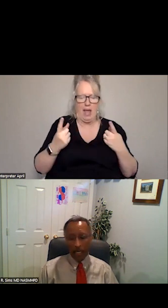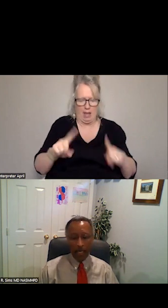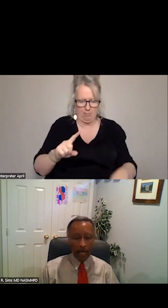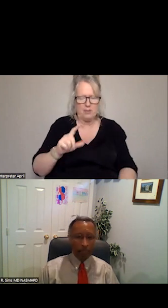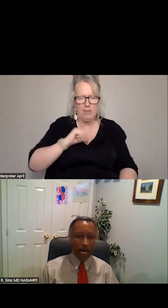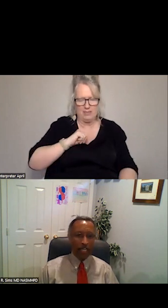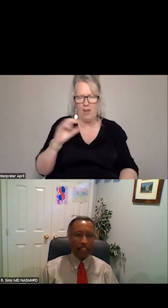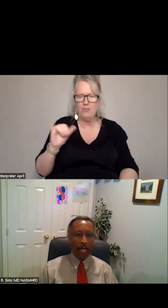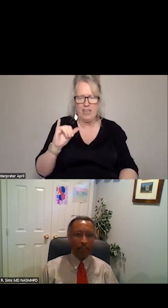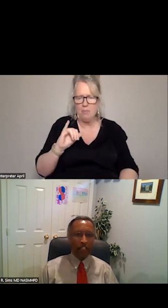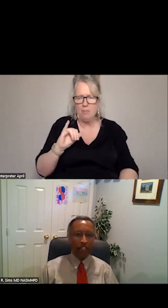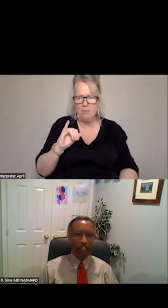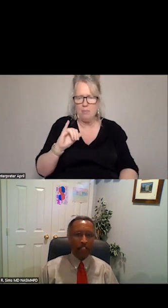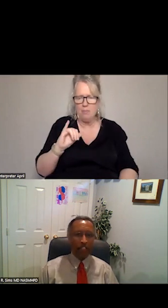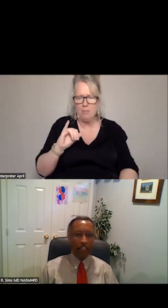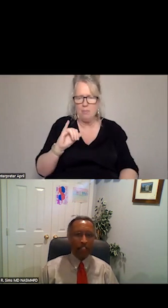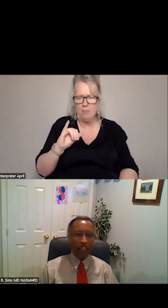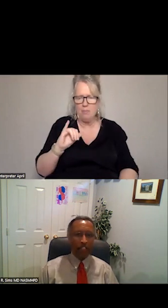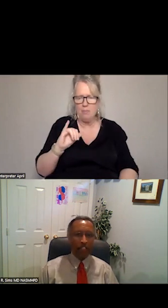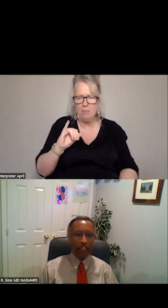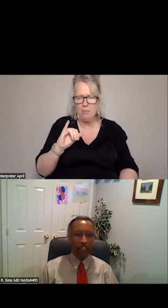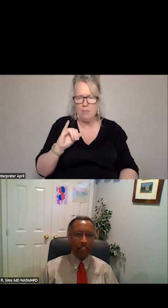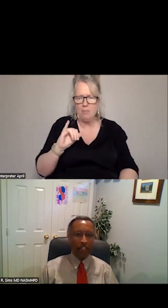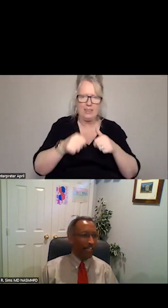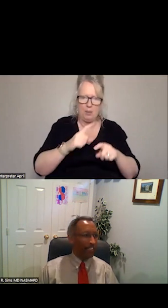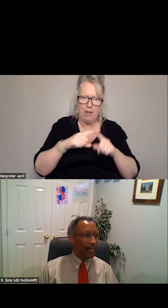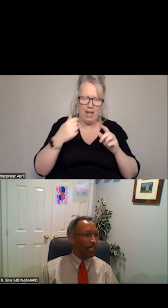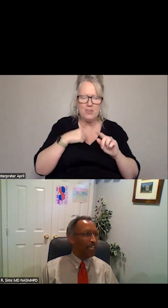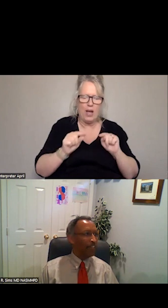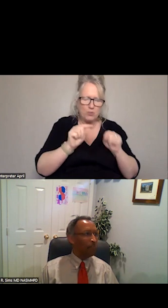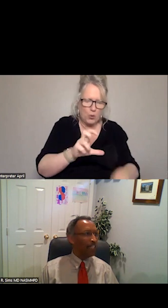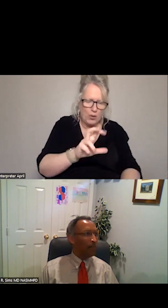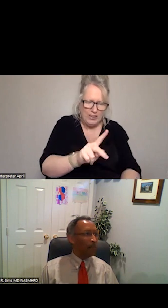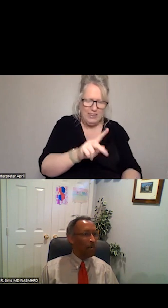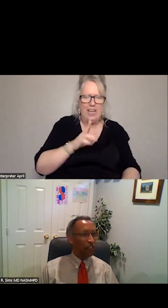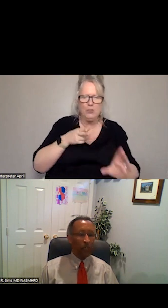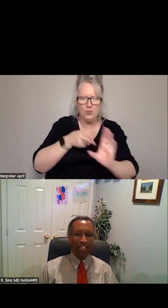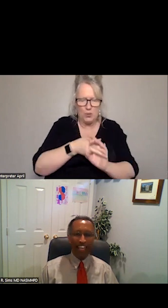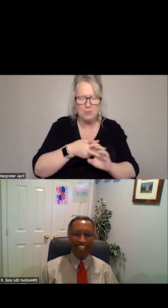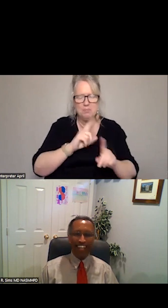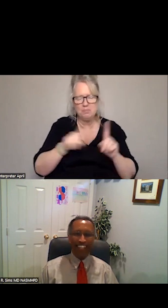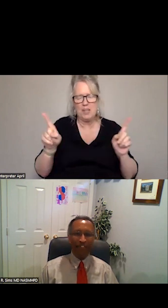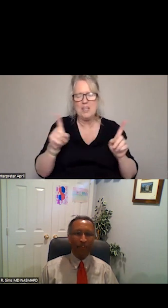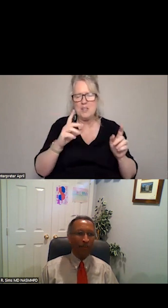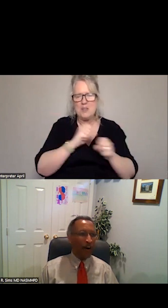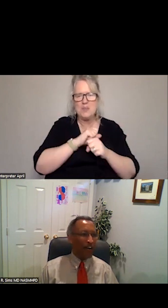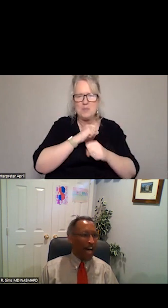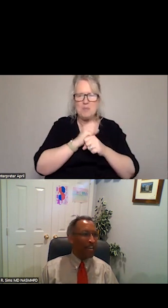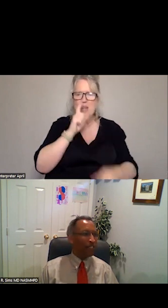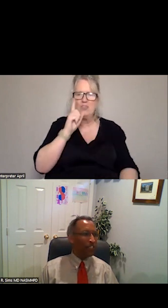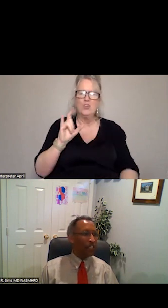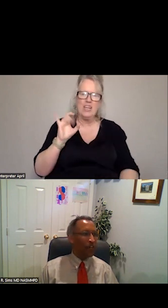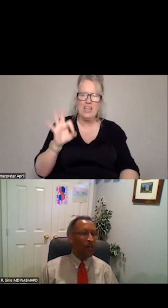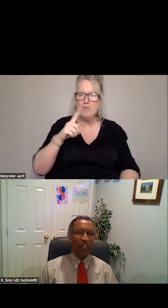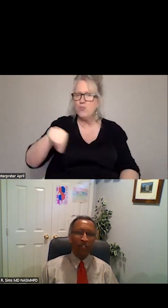so, and I'm not tech savvy, so I still have to go out to the link and come in, but we'll make sure that if you are not